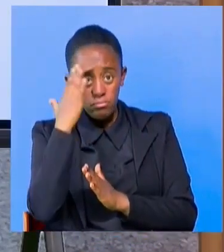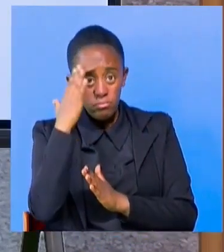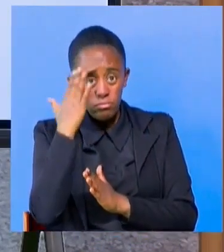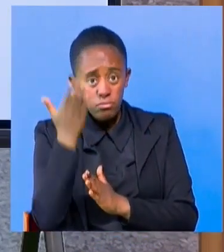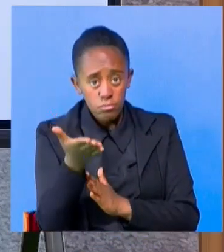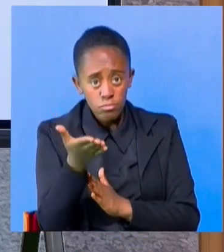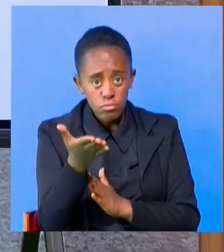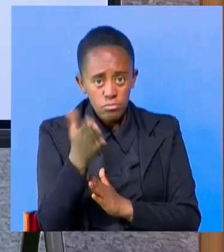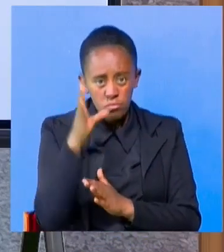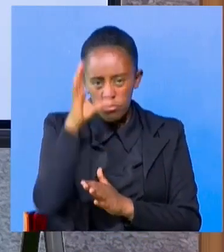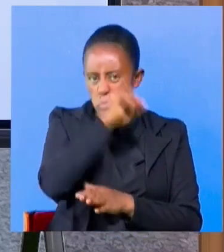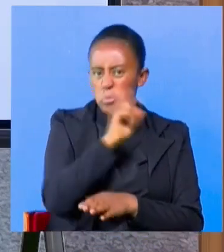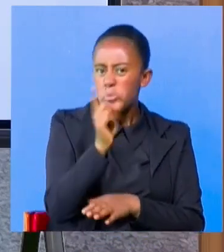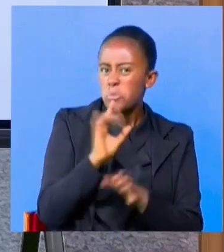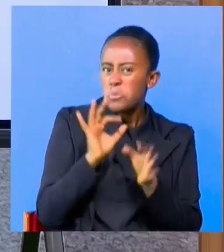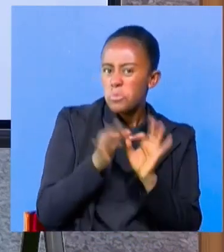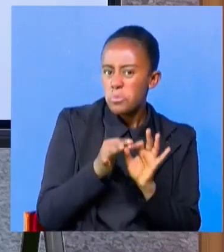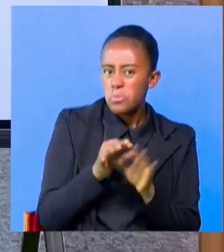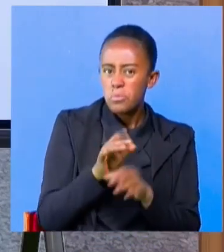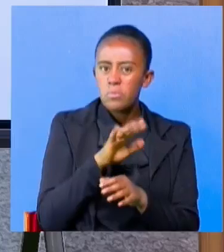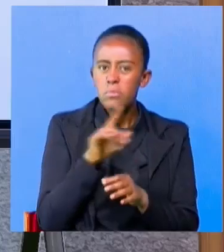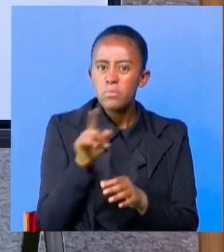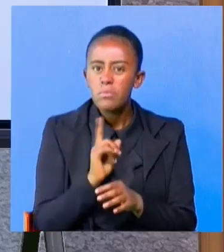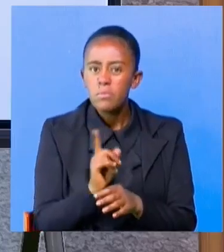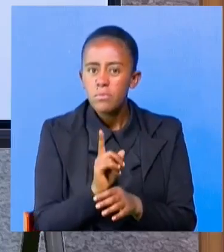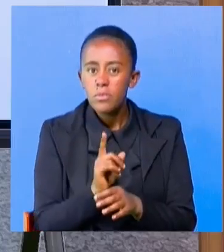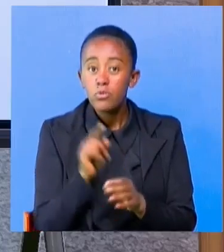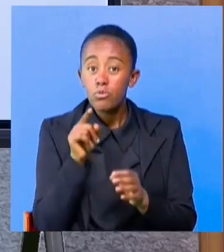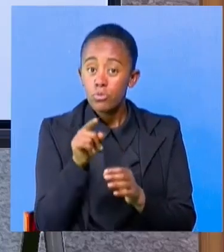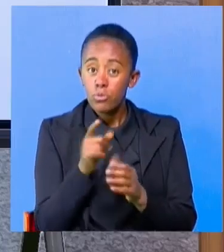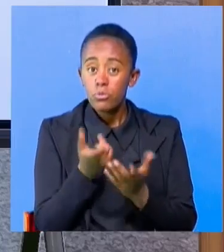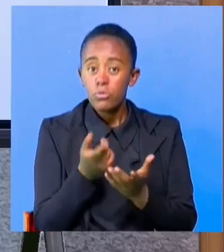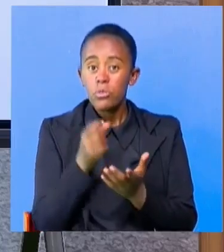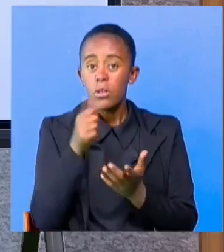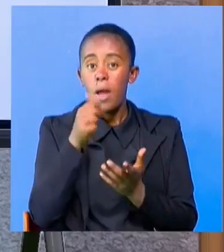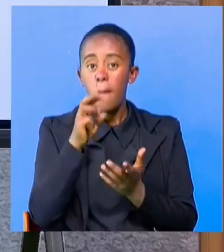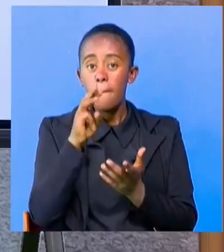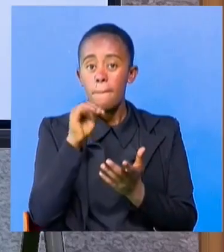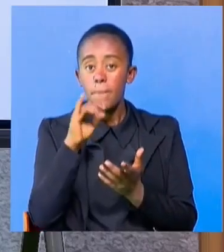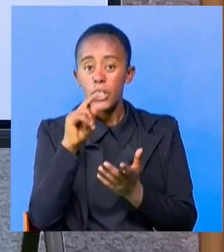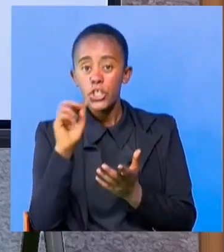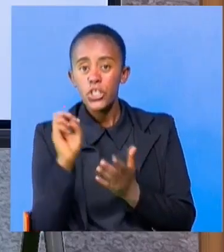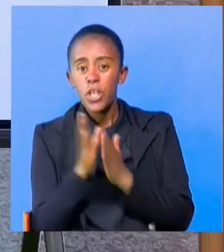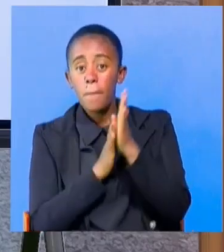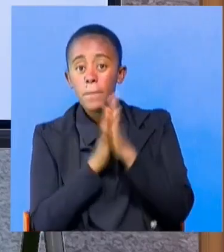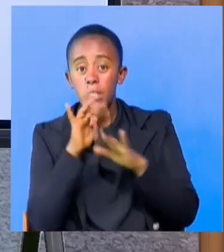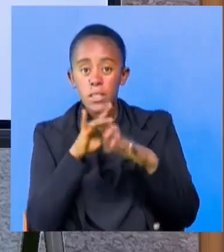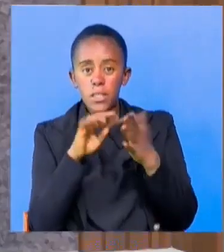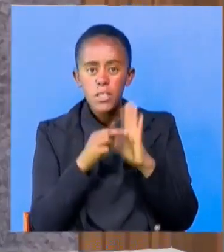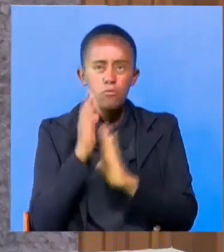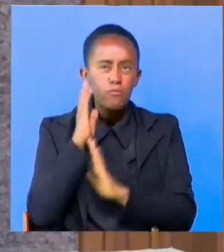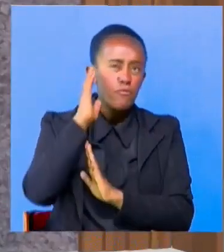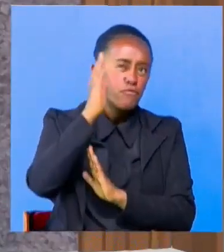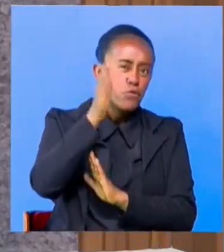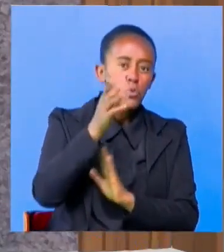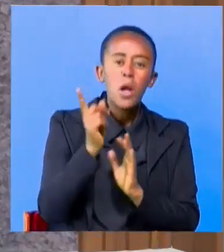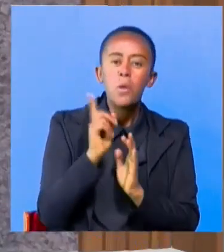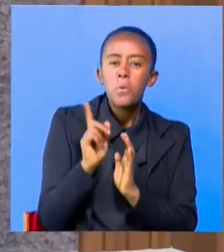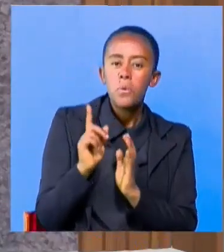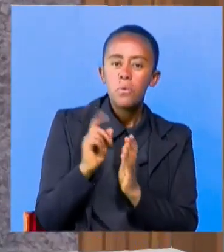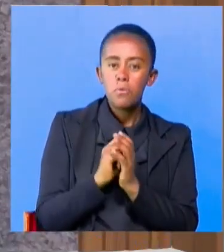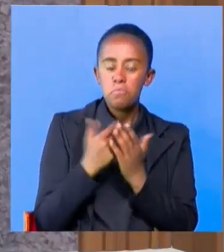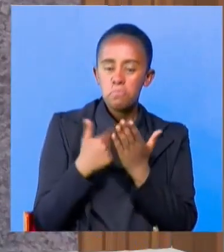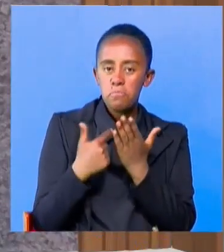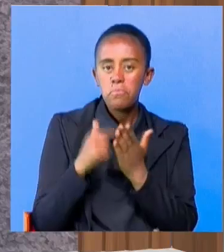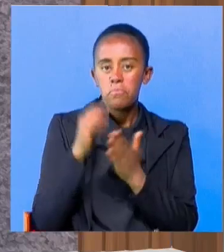Can you guess what ambition means? Fine. Your ambition means something that you like to be in the future, okay? That's what